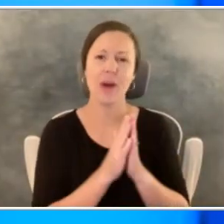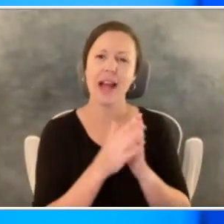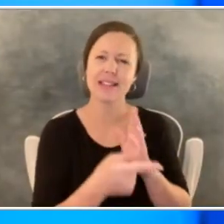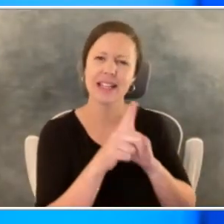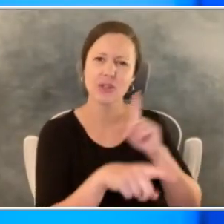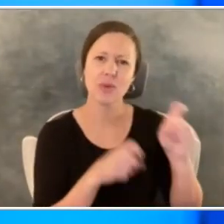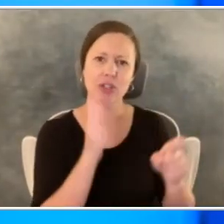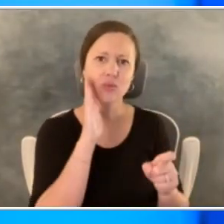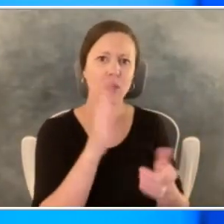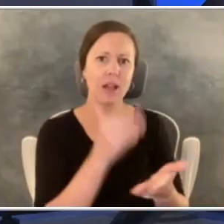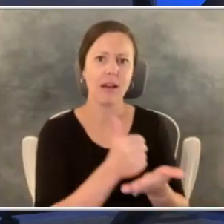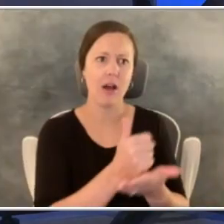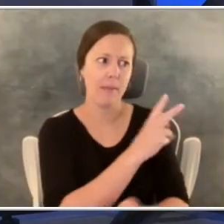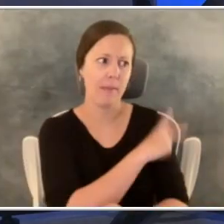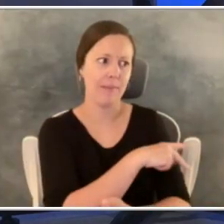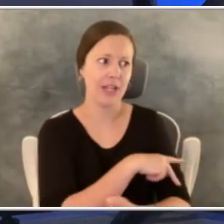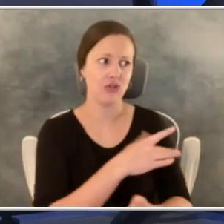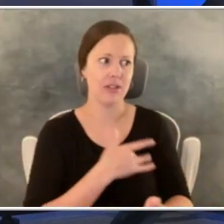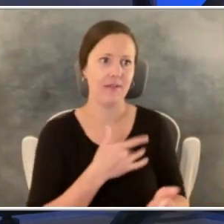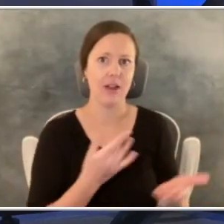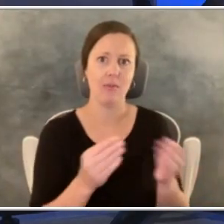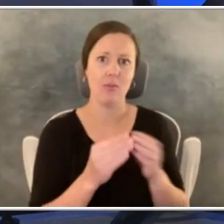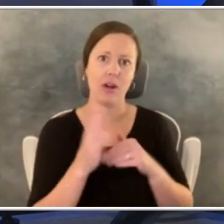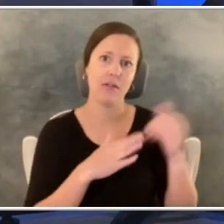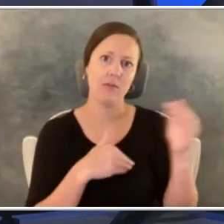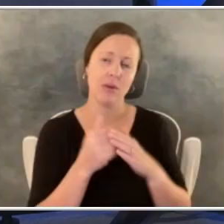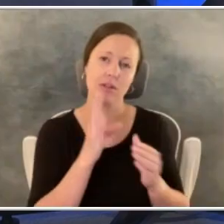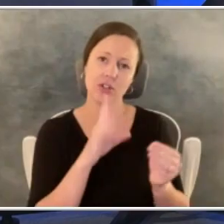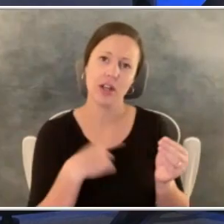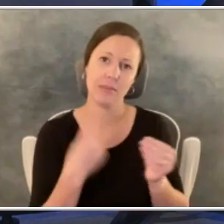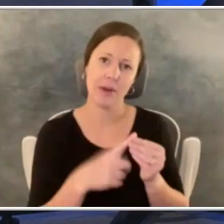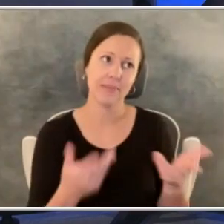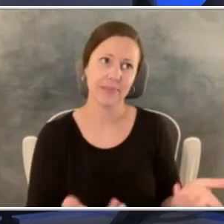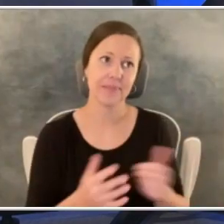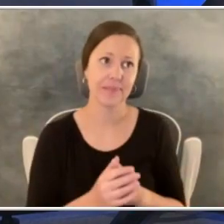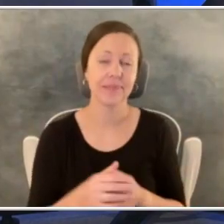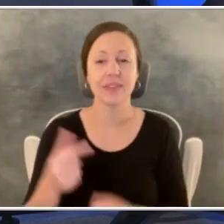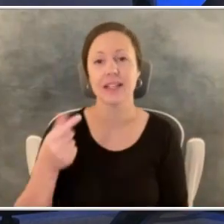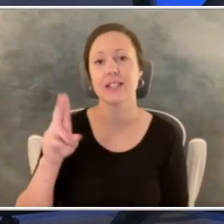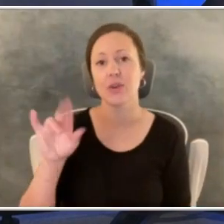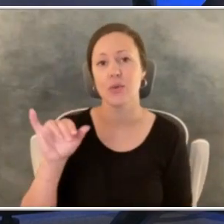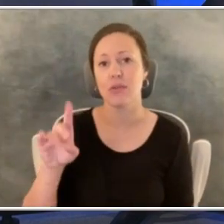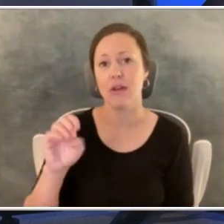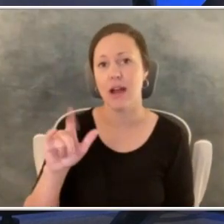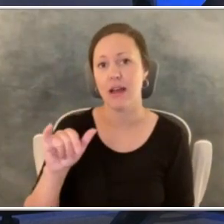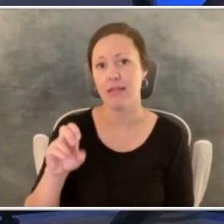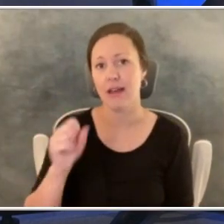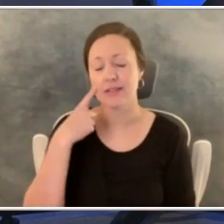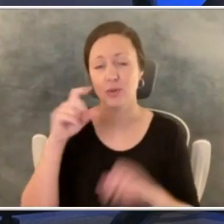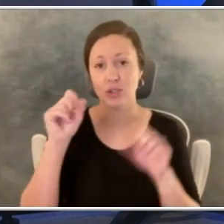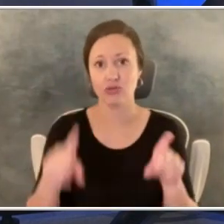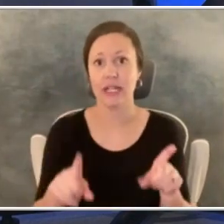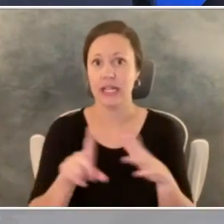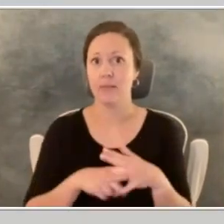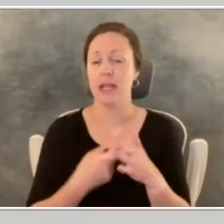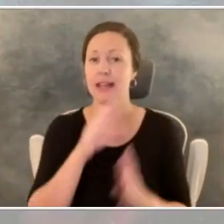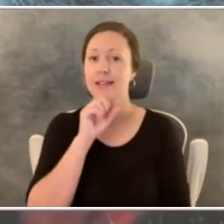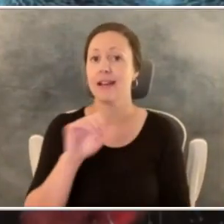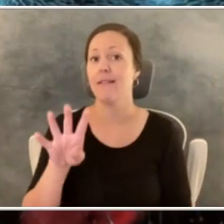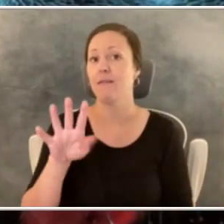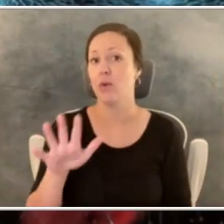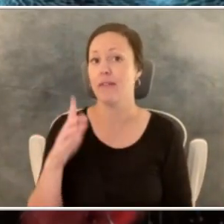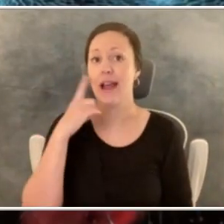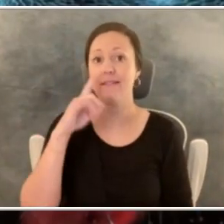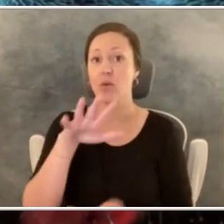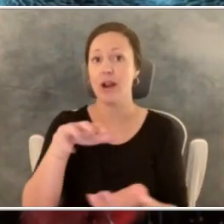talking about them with us. Something very important, screening guidelines. Let's talk about those. It begins at 45 years old for average risk.